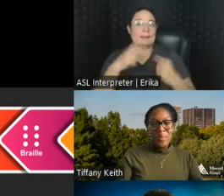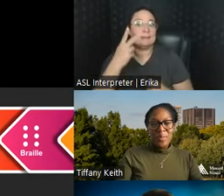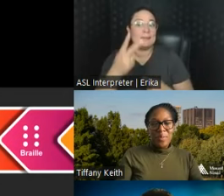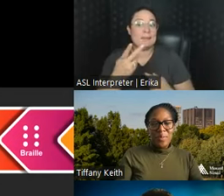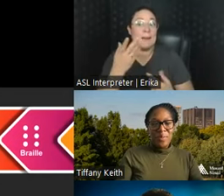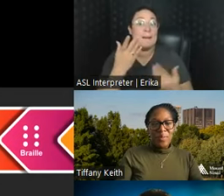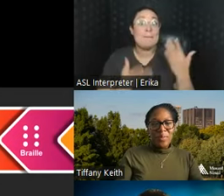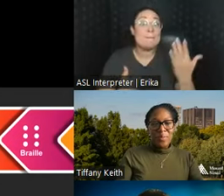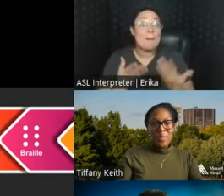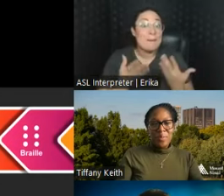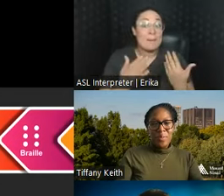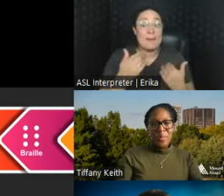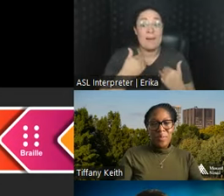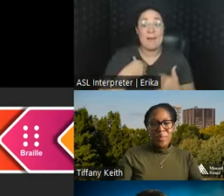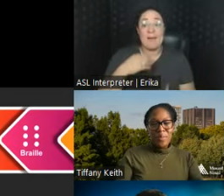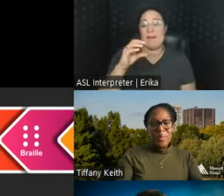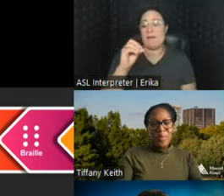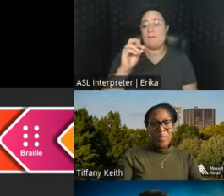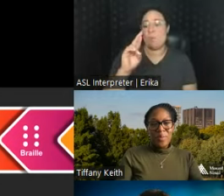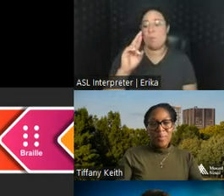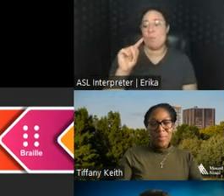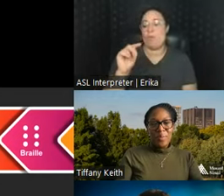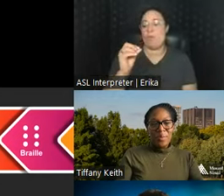have an orthotic tucked away under